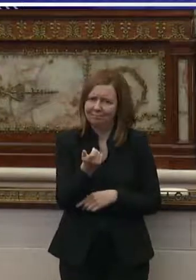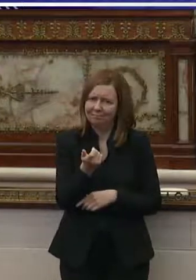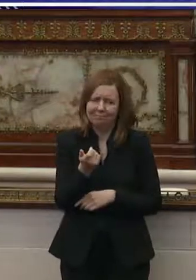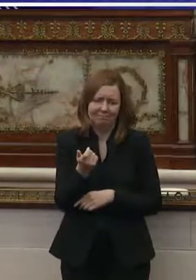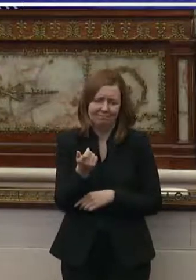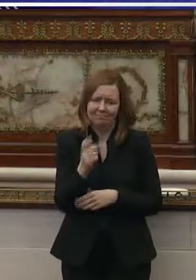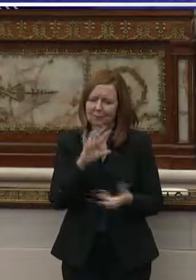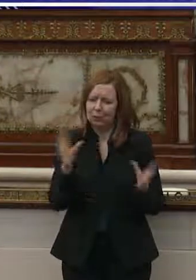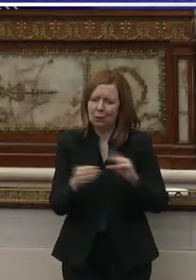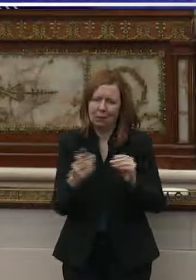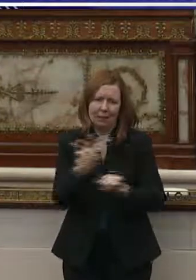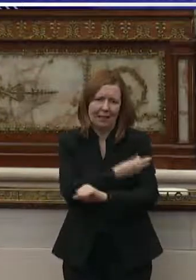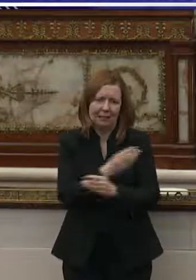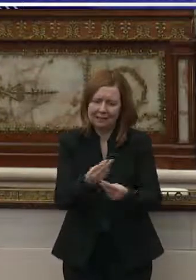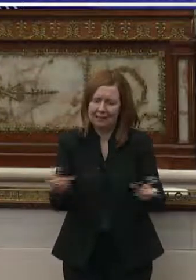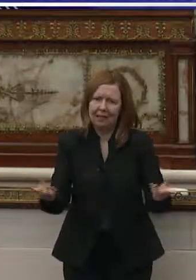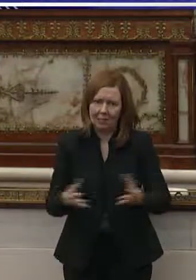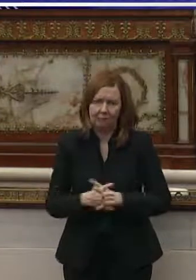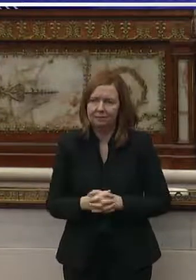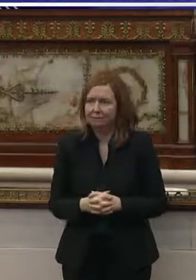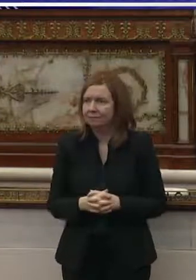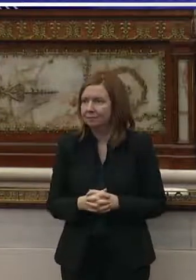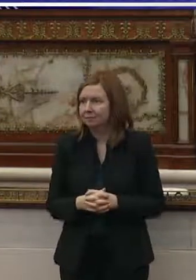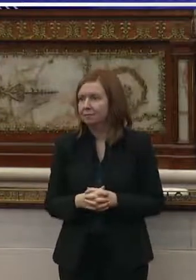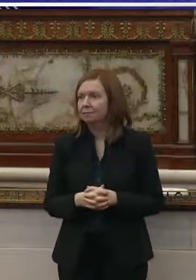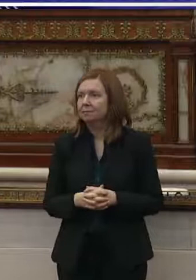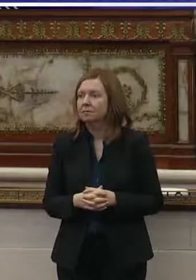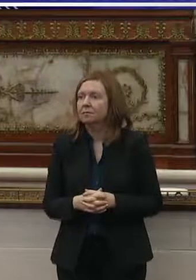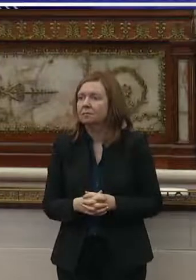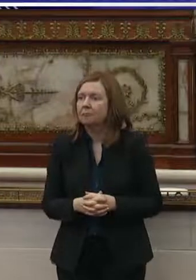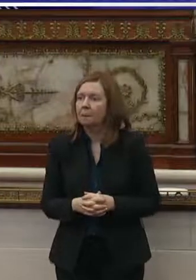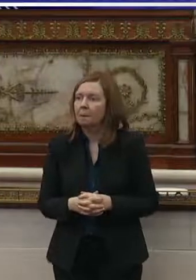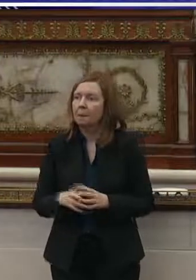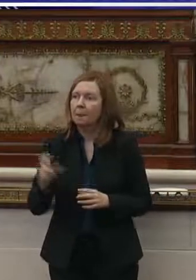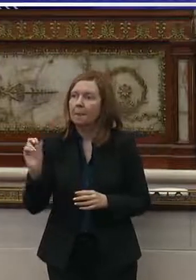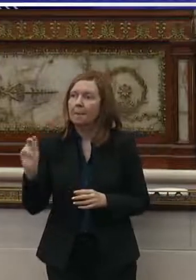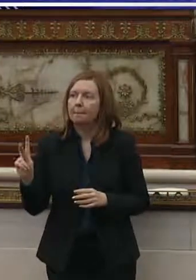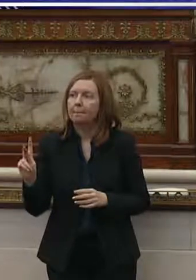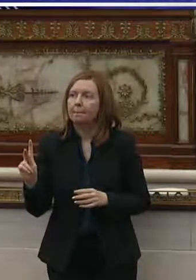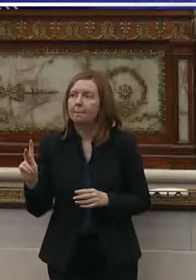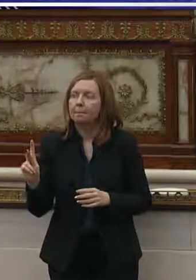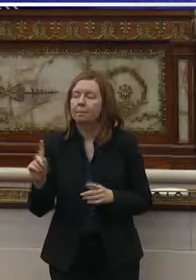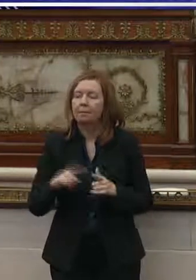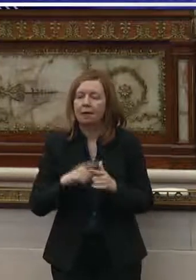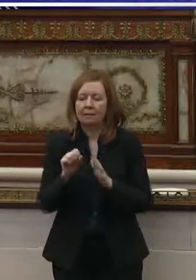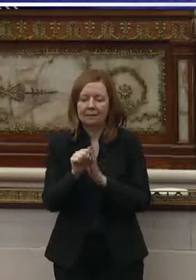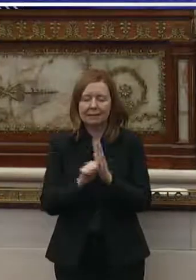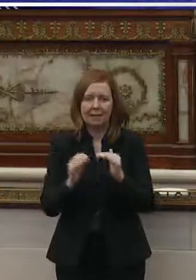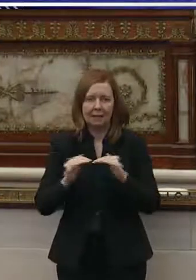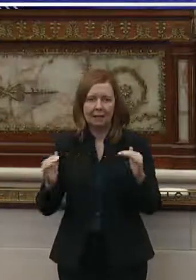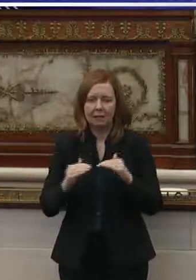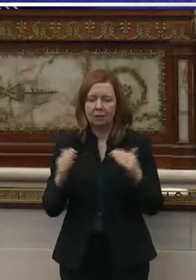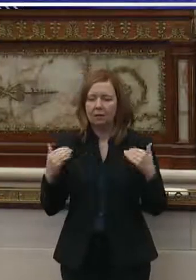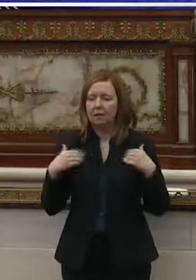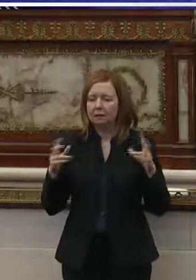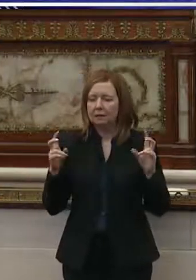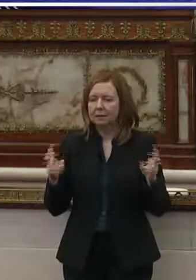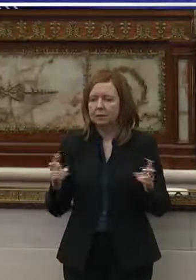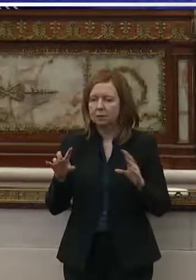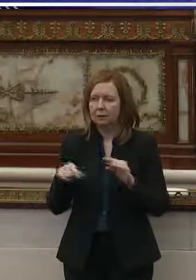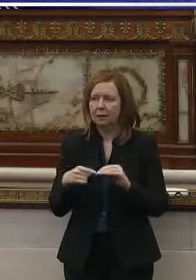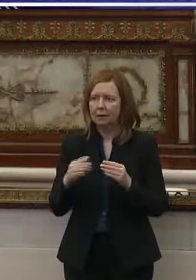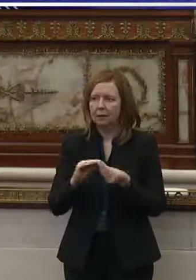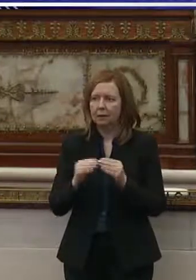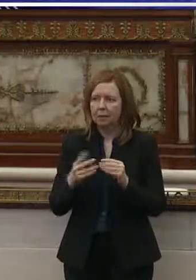total vaccinations that are being given out there. Okay. And then also I know at the state level, they've had some issues in reference to the number